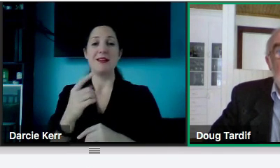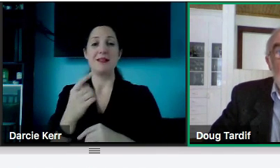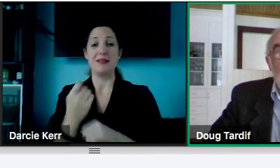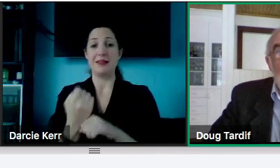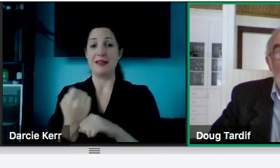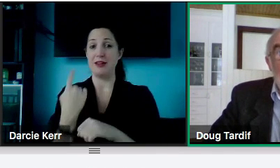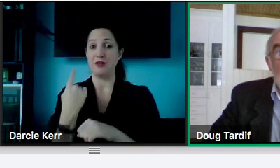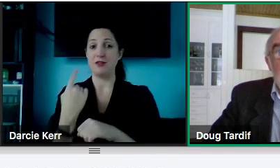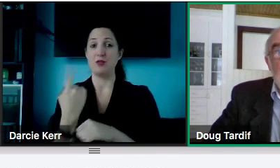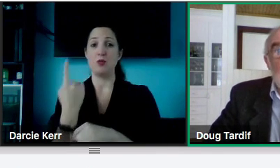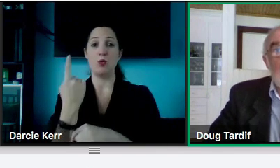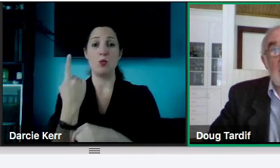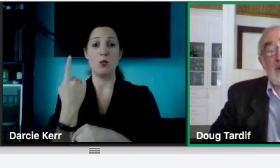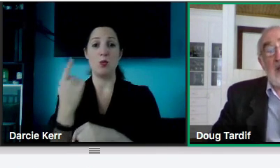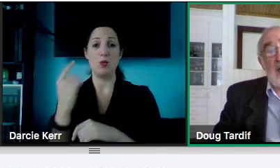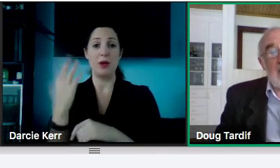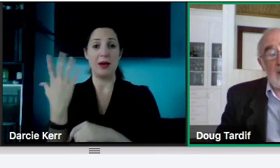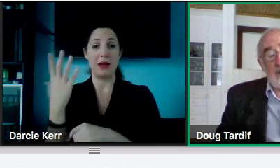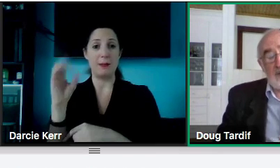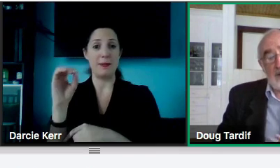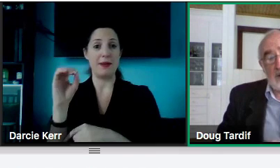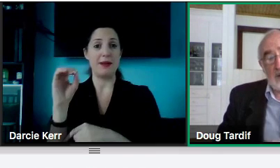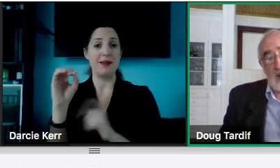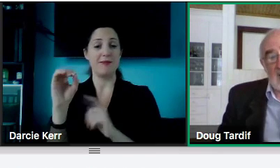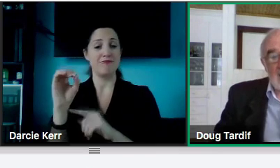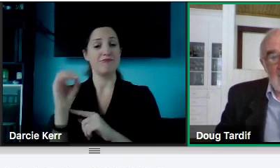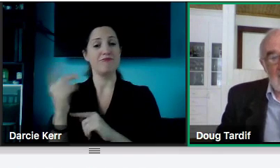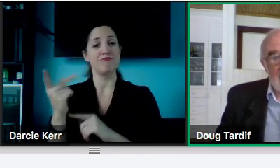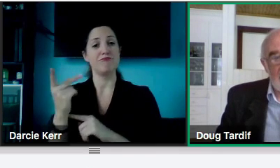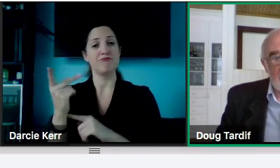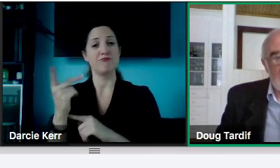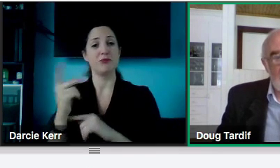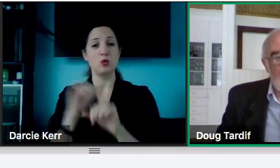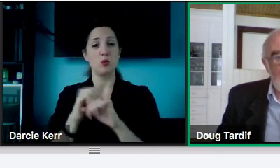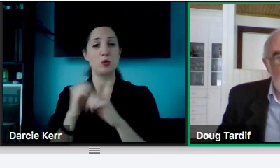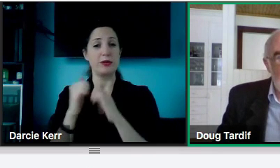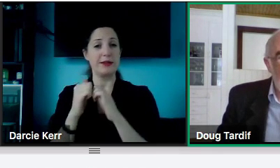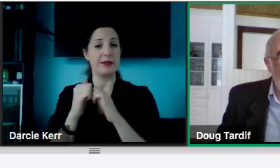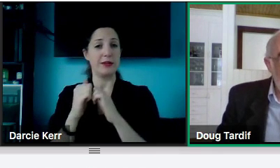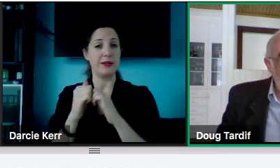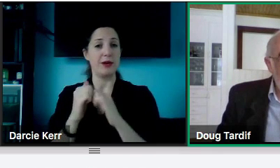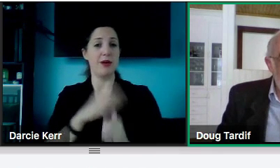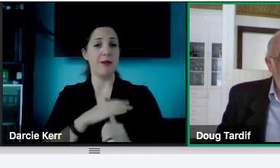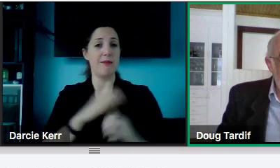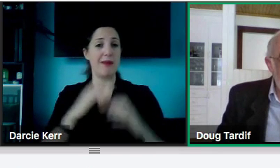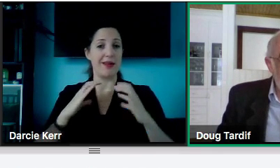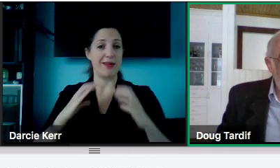that I'm working with. My client is